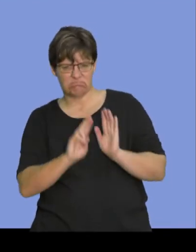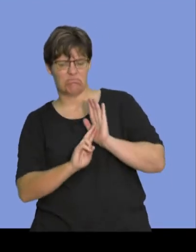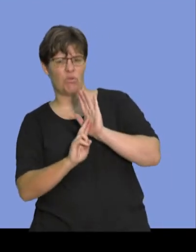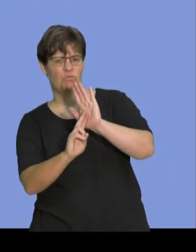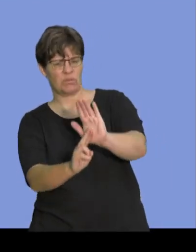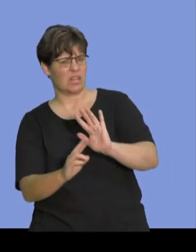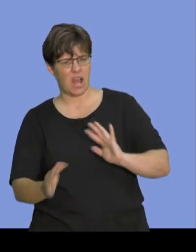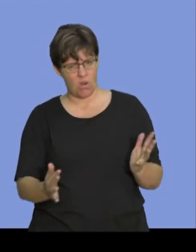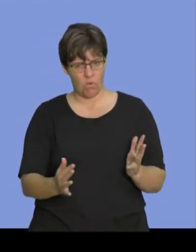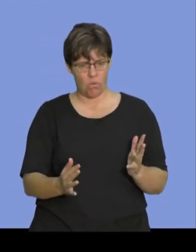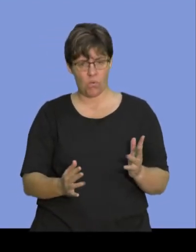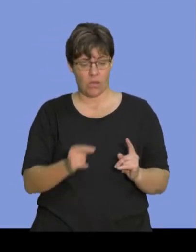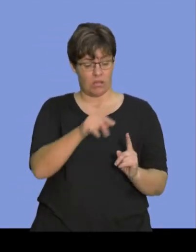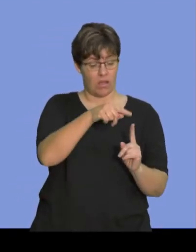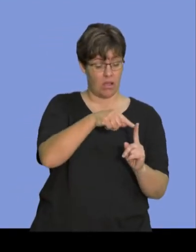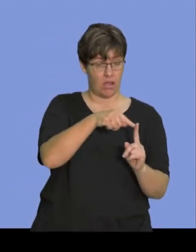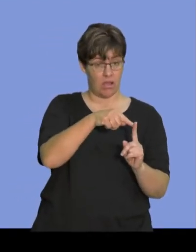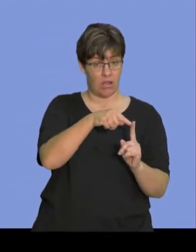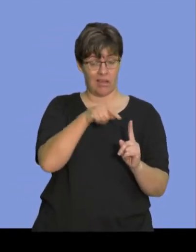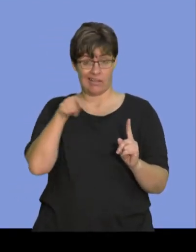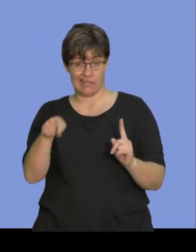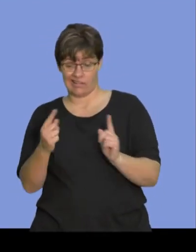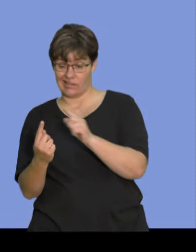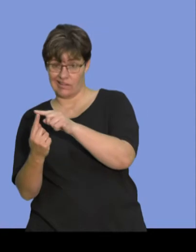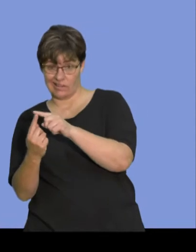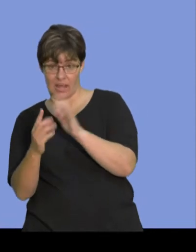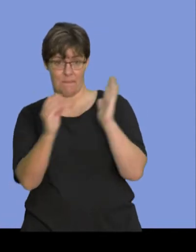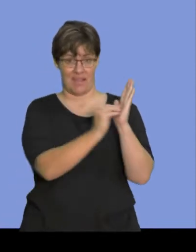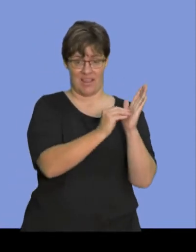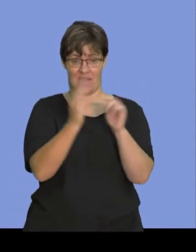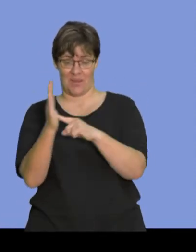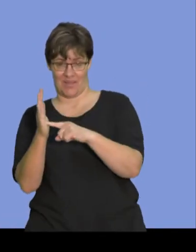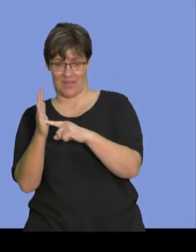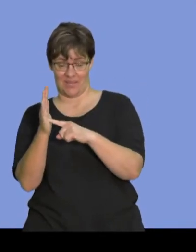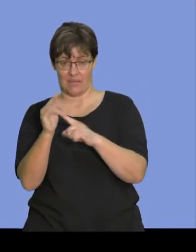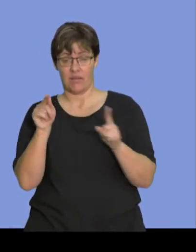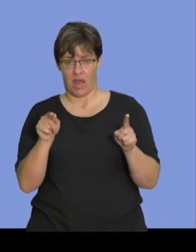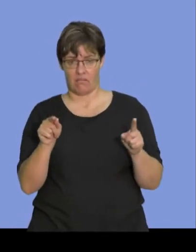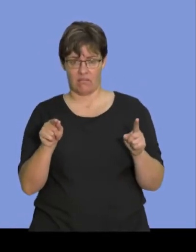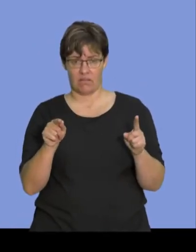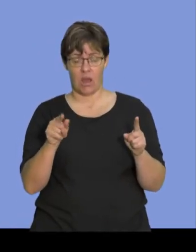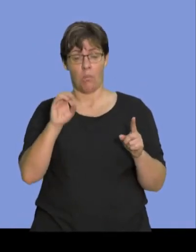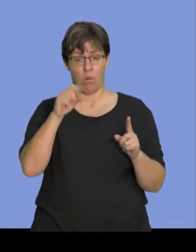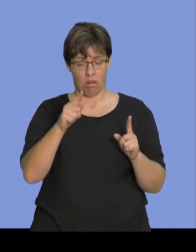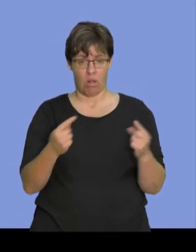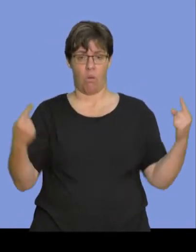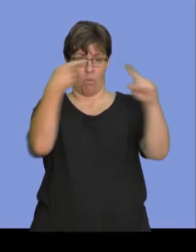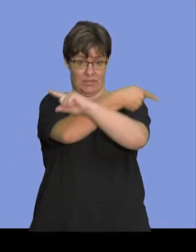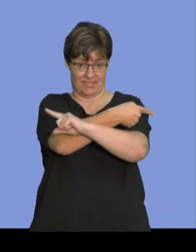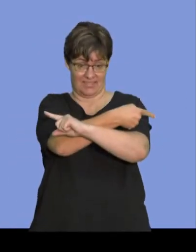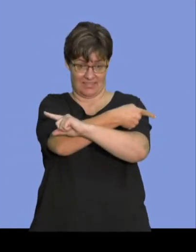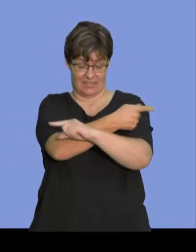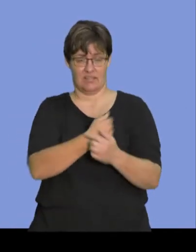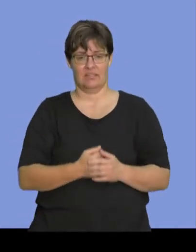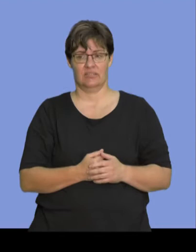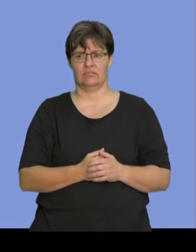terms of two magnetic poles interacting with each other. In this case, we've got two opposite poles, all right?